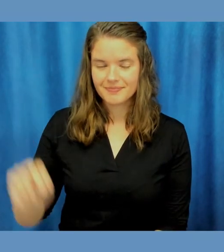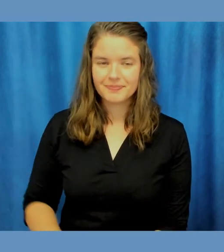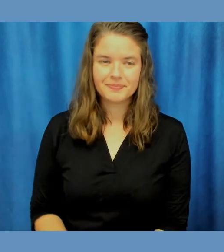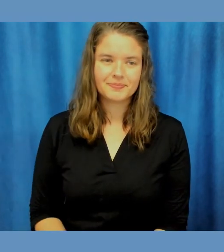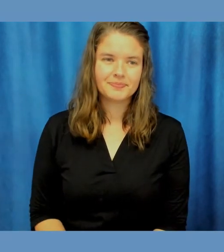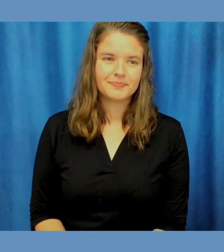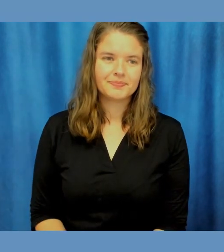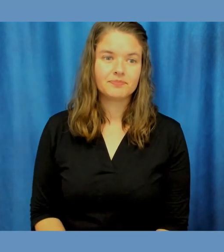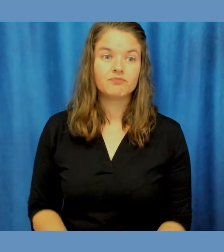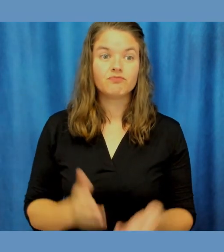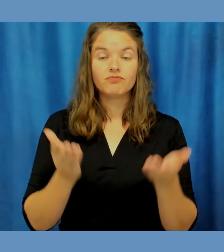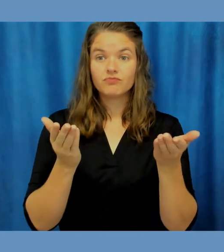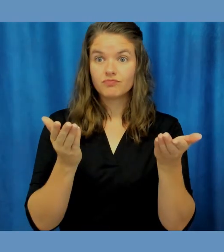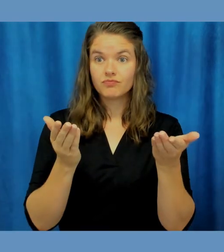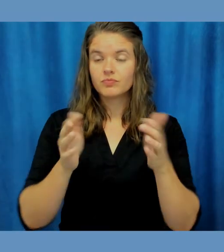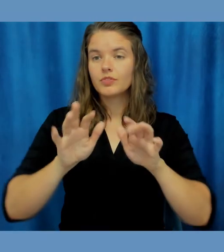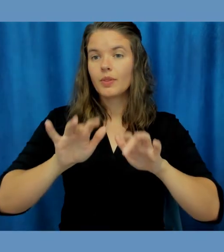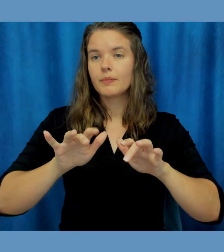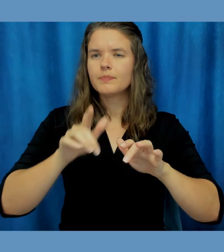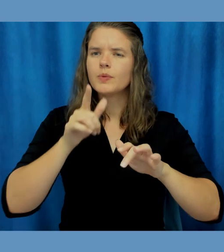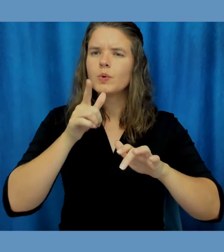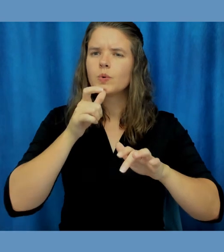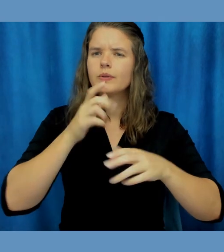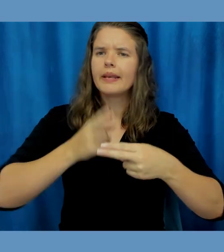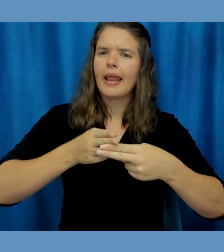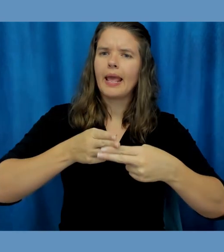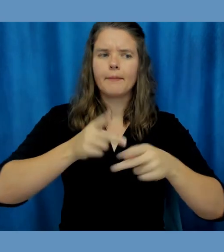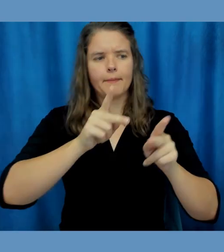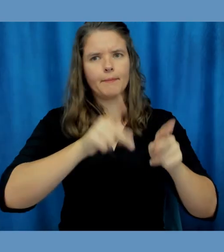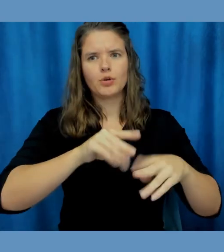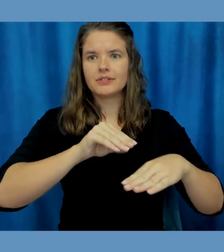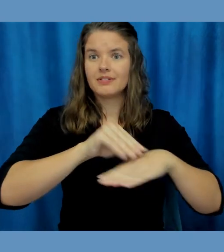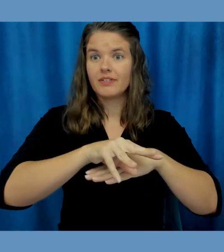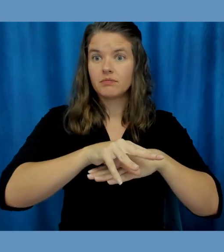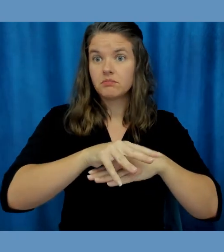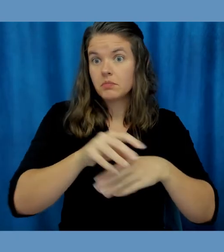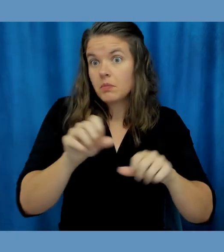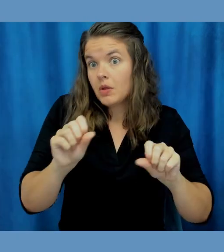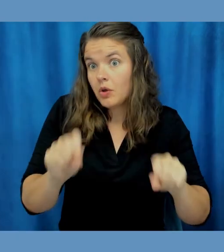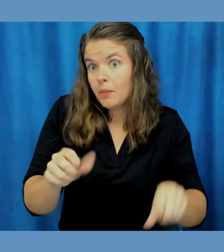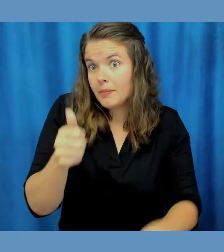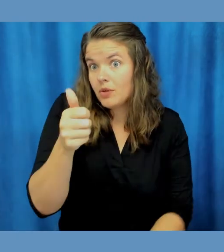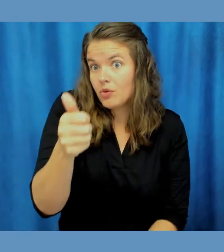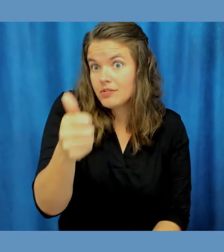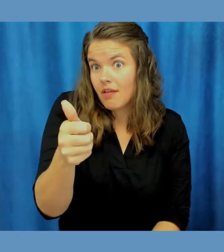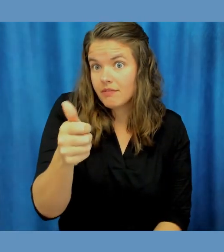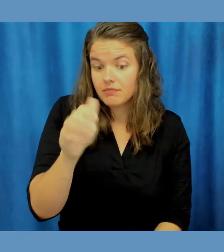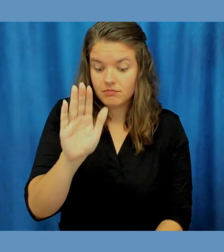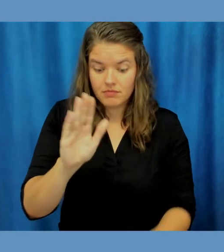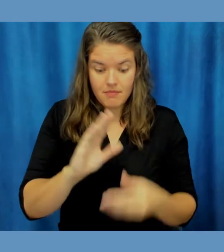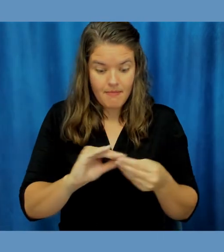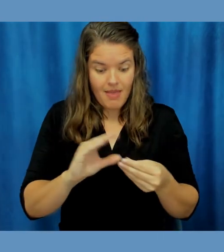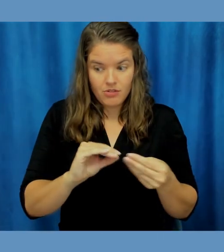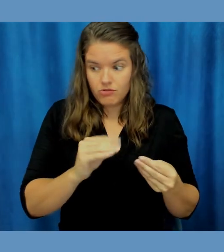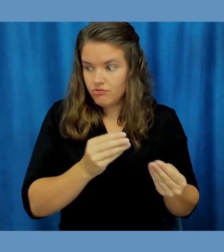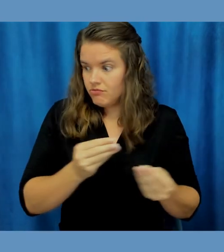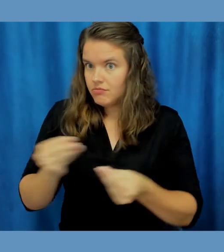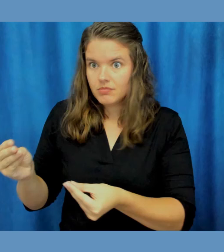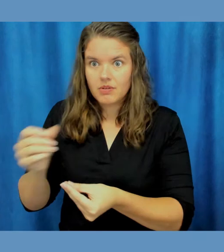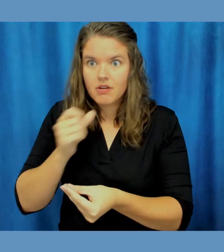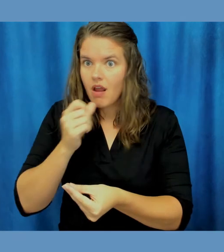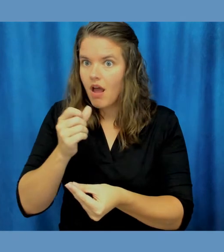Here, you fill out the person affected. I suppose that could be you if you were affected and your message did not get